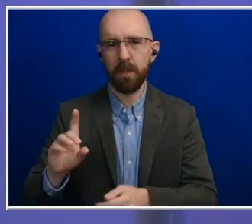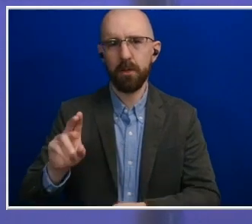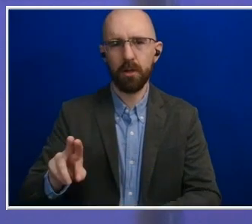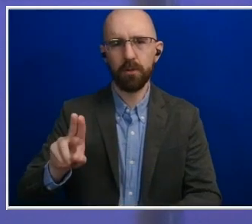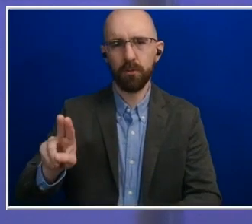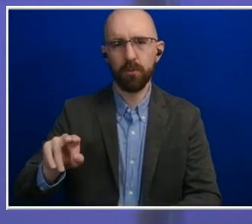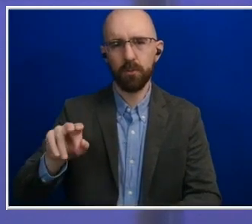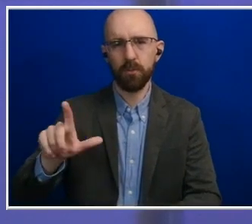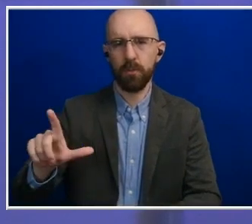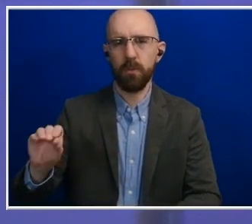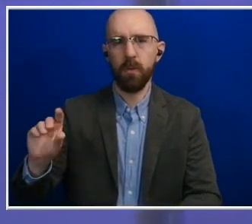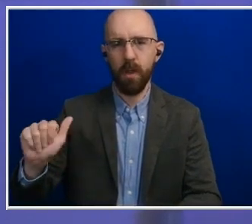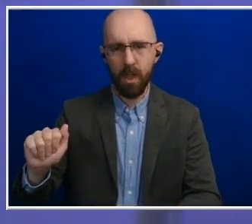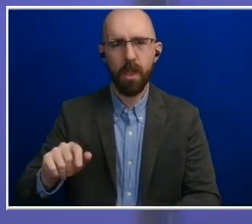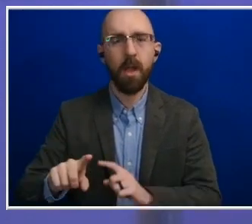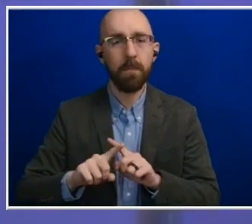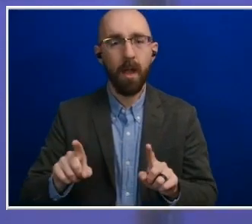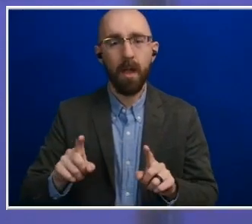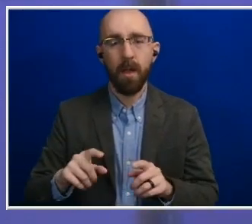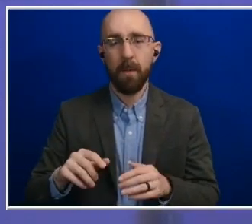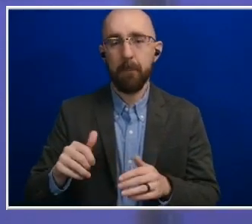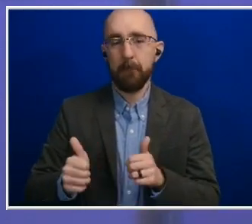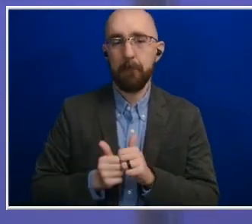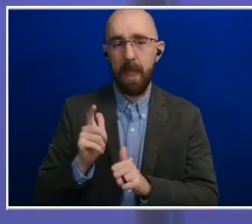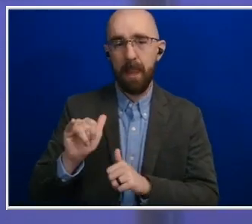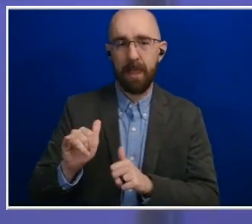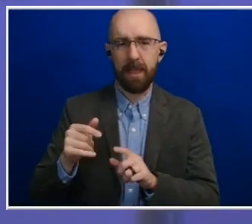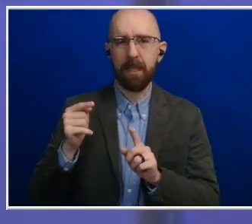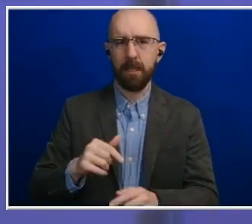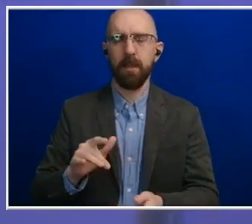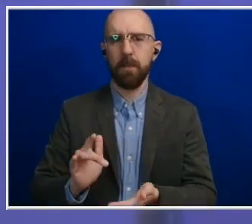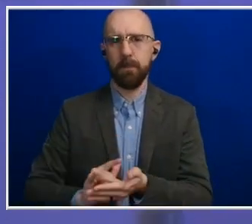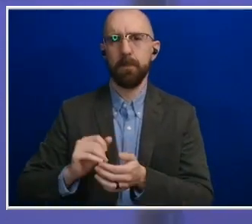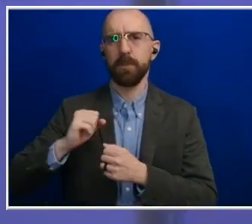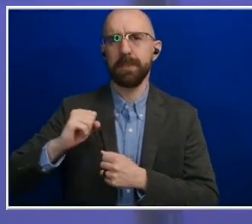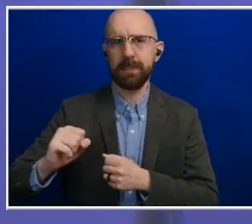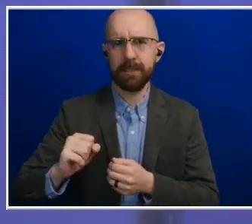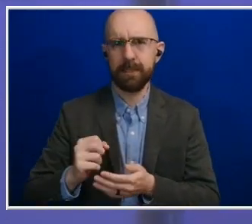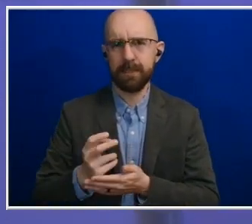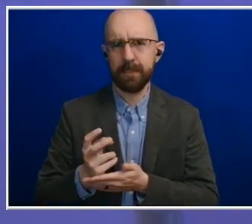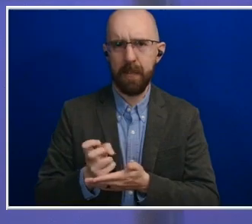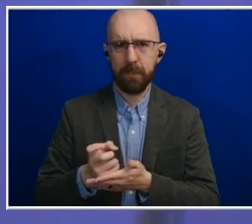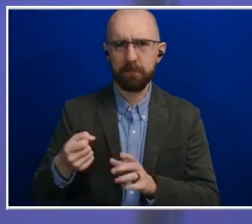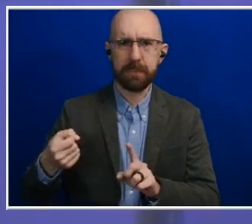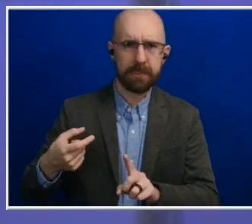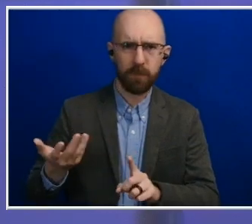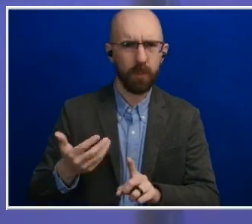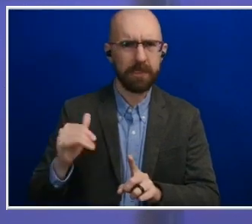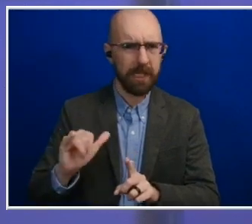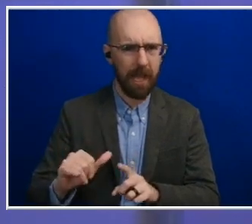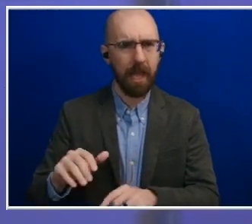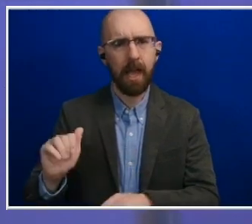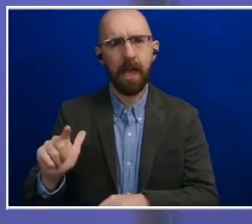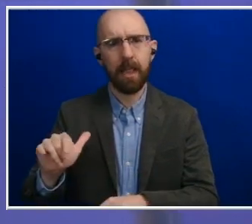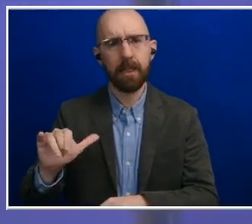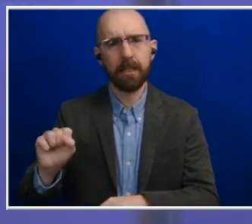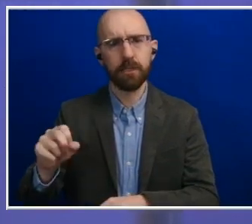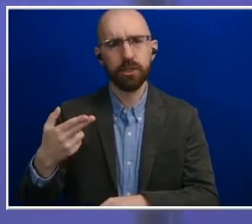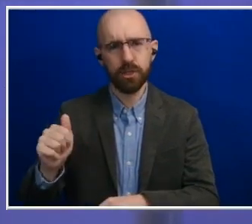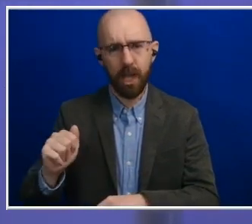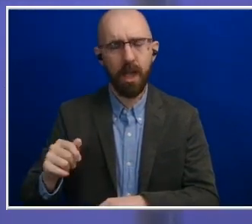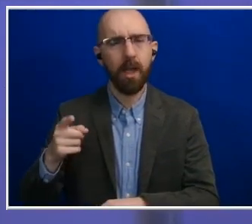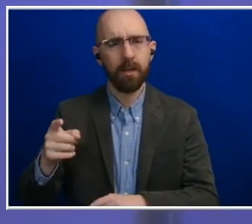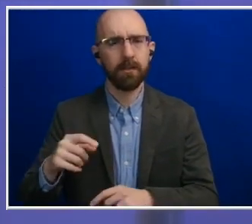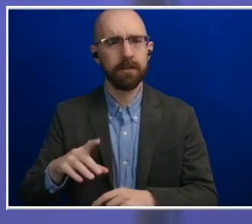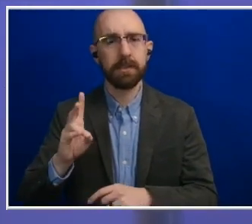but mainly about what is drug-resistant epilepsy. So, like Alicia, 7 years of being misdiagnosed and